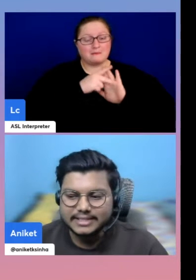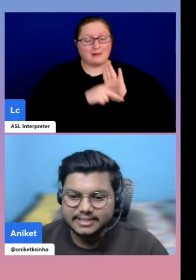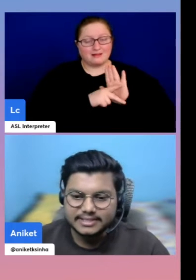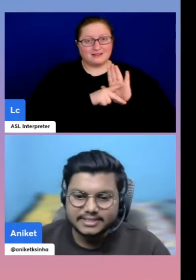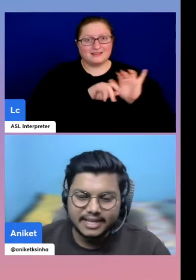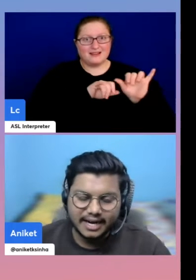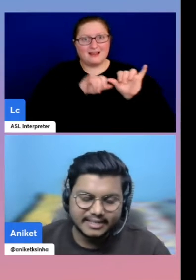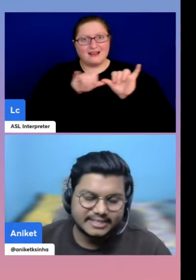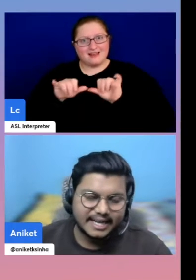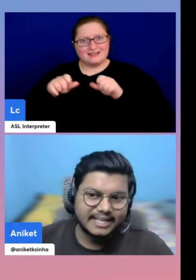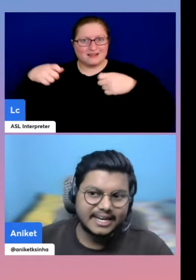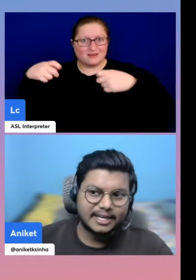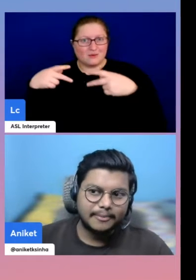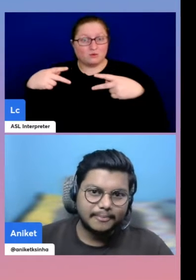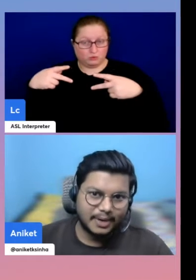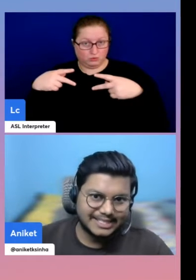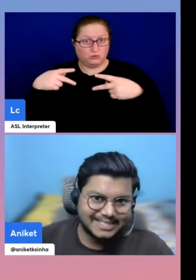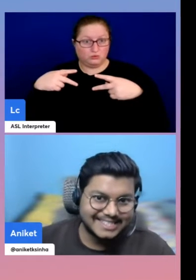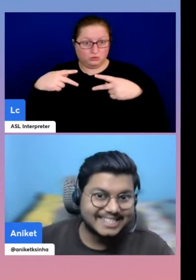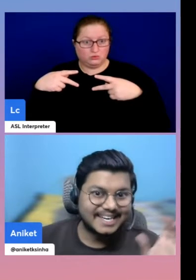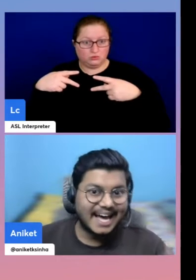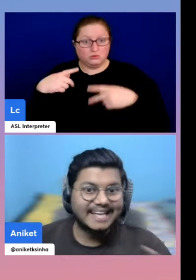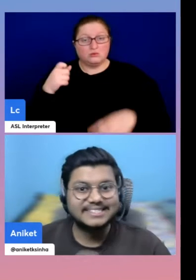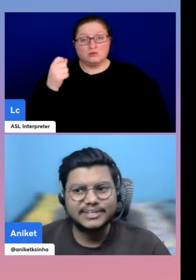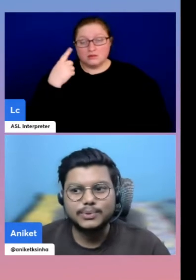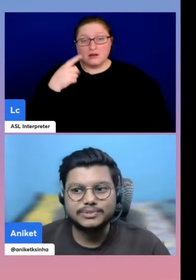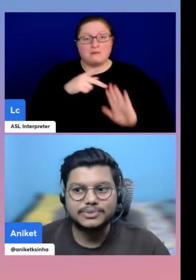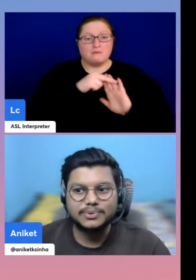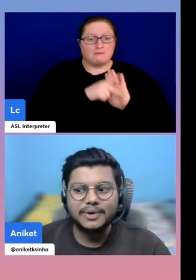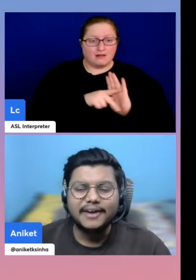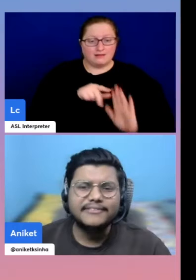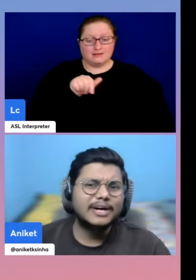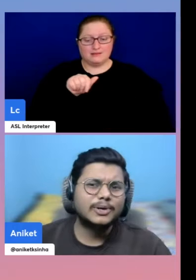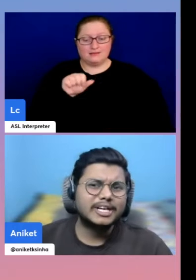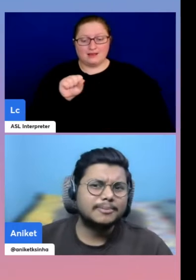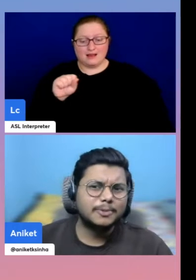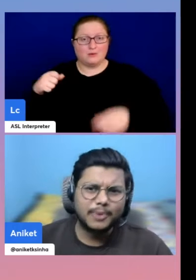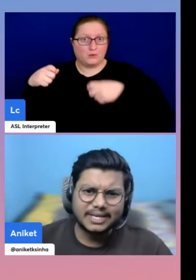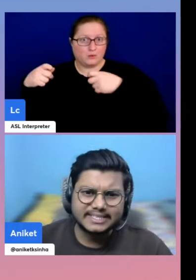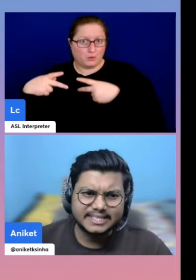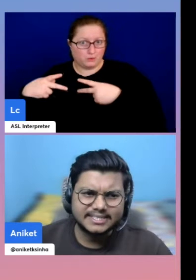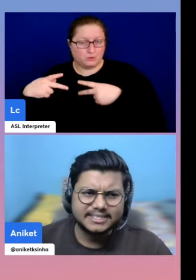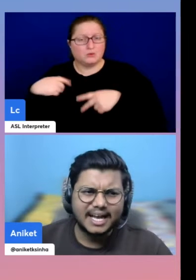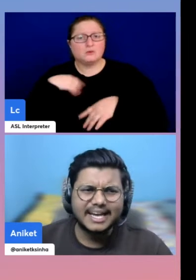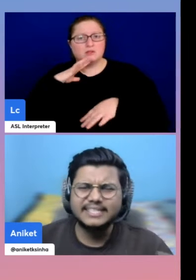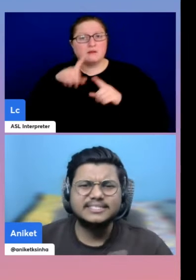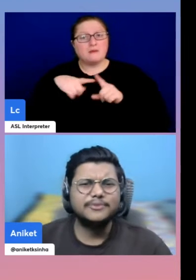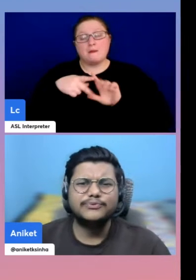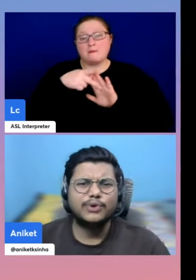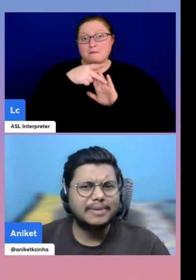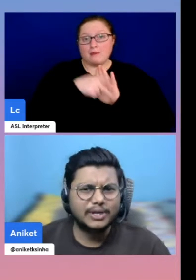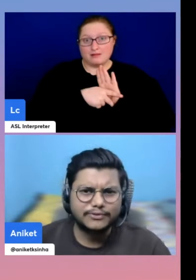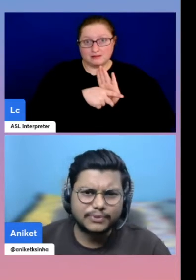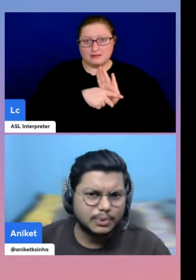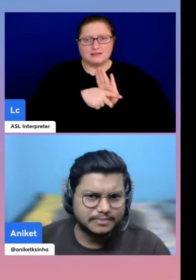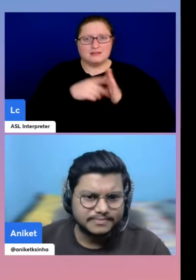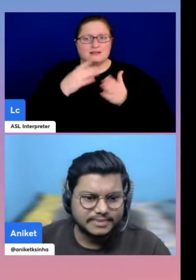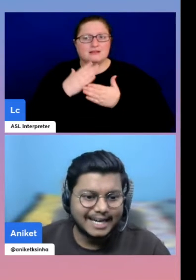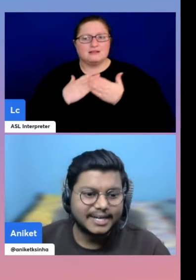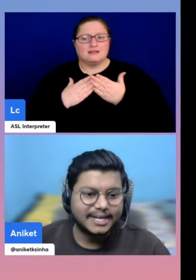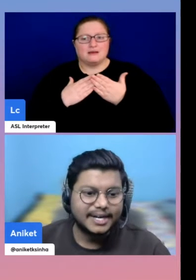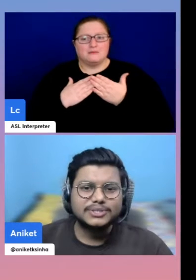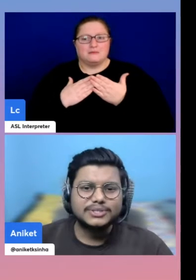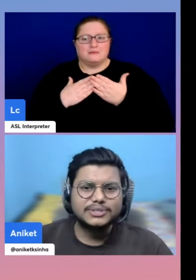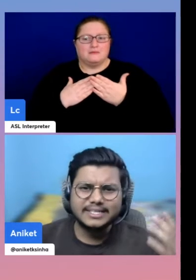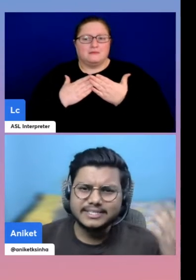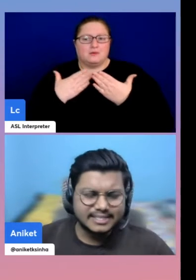So you can just understand that policy then as then code. So we are talking about policies in some format of code,